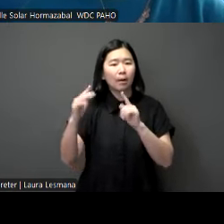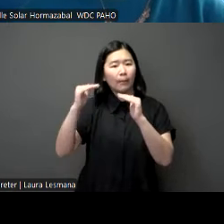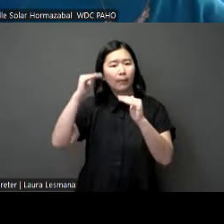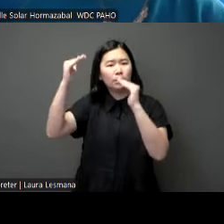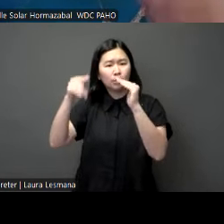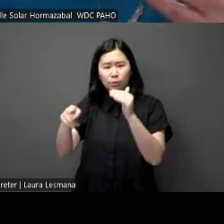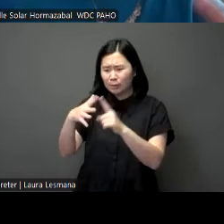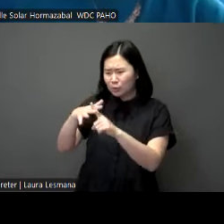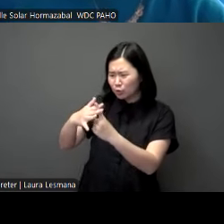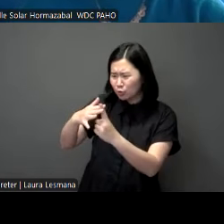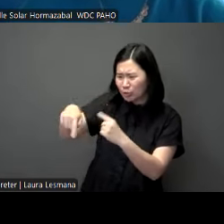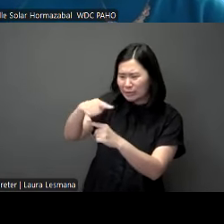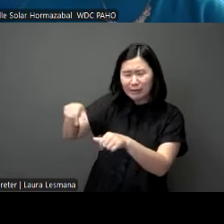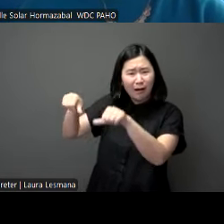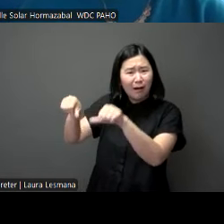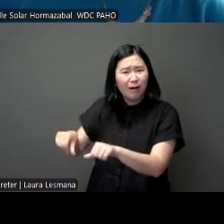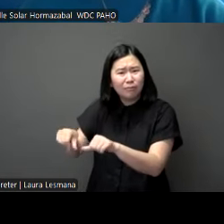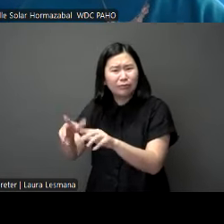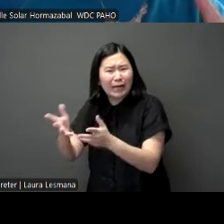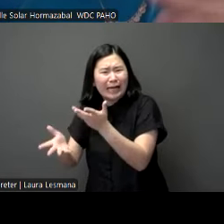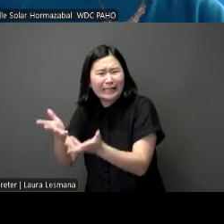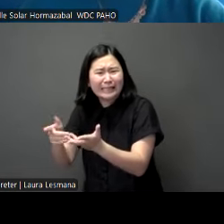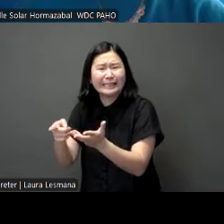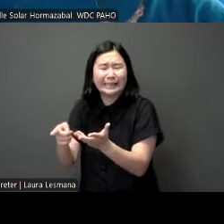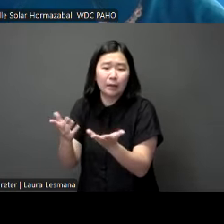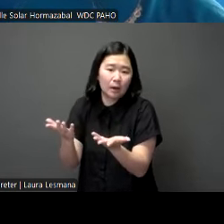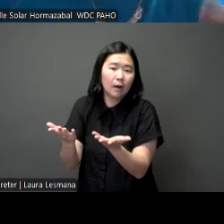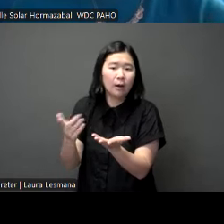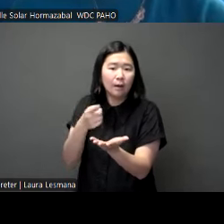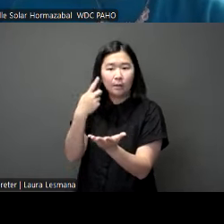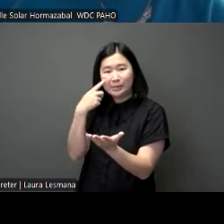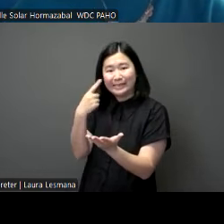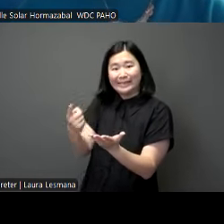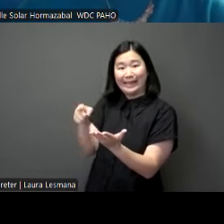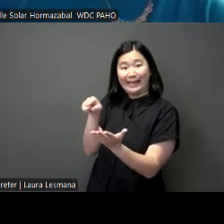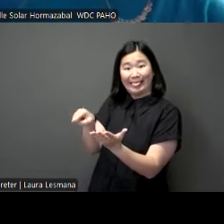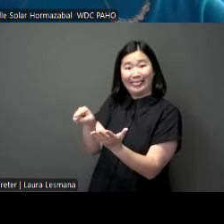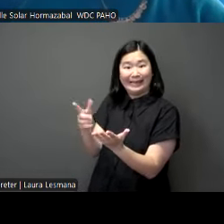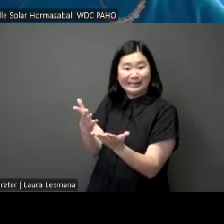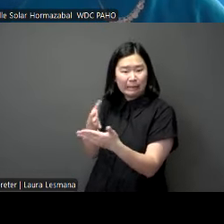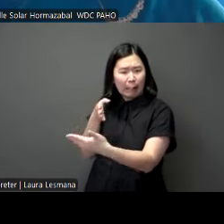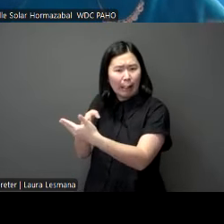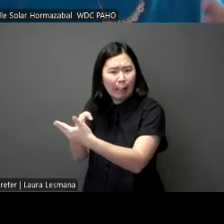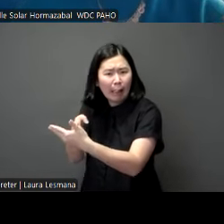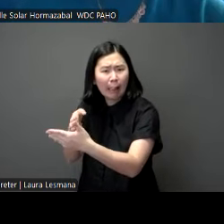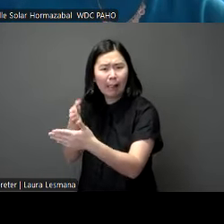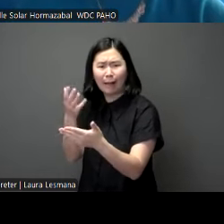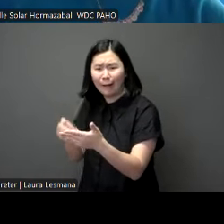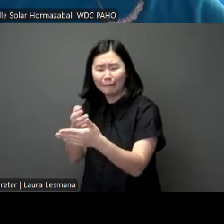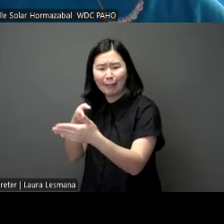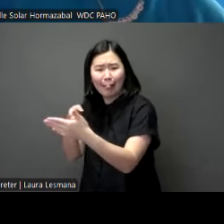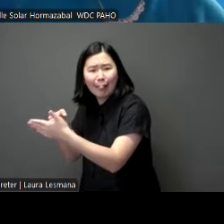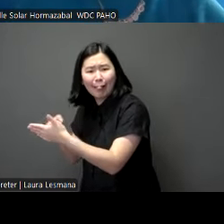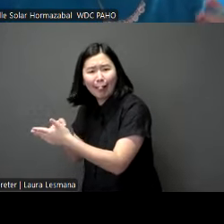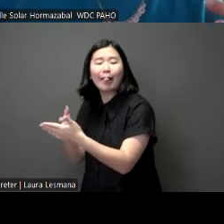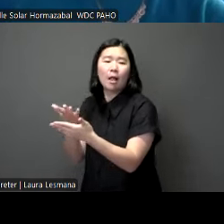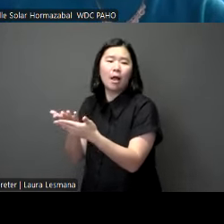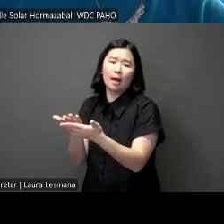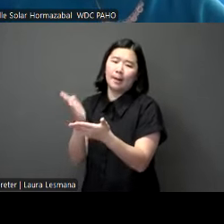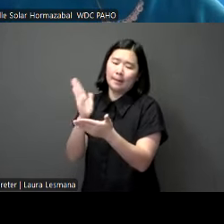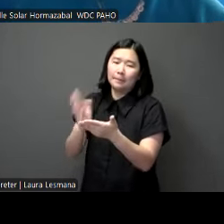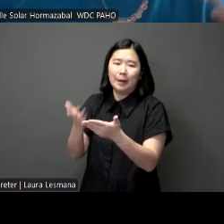this has limitations, and certainly in several of the axes that were pointed out. This is just a first approach, so to speak. It's a